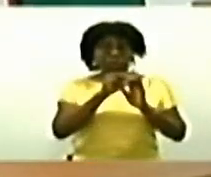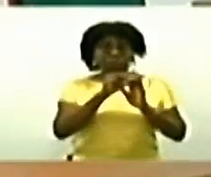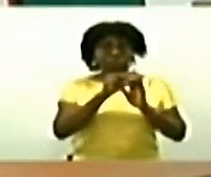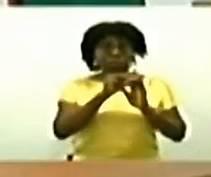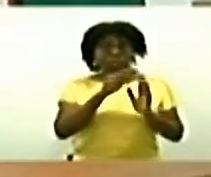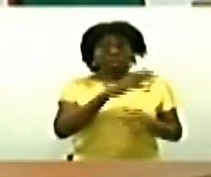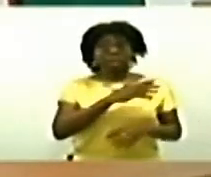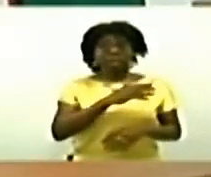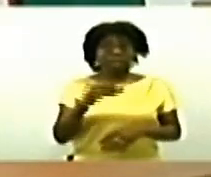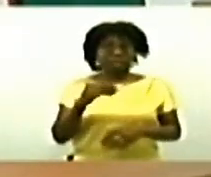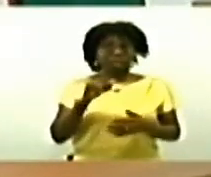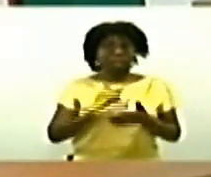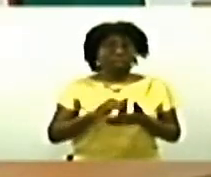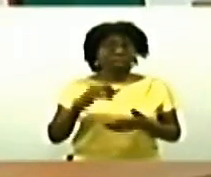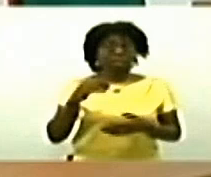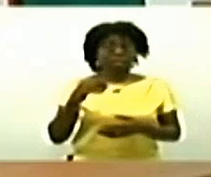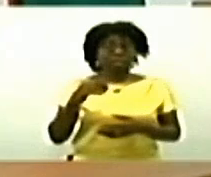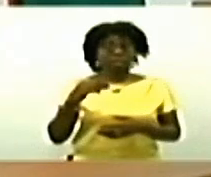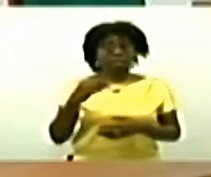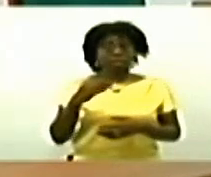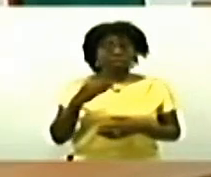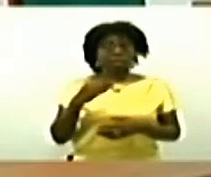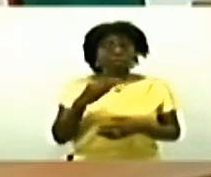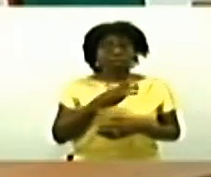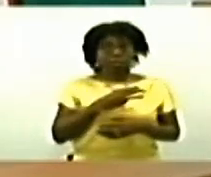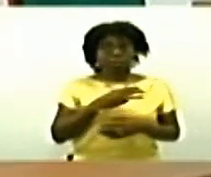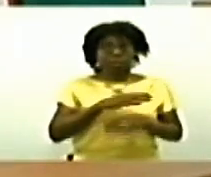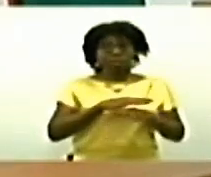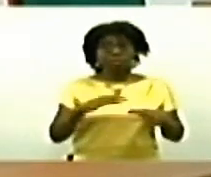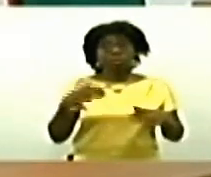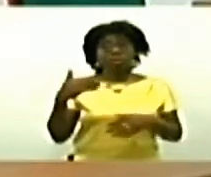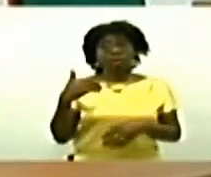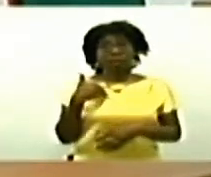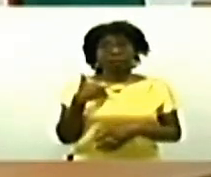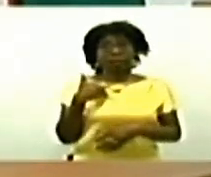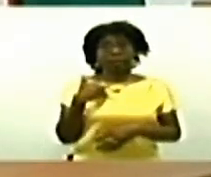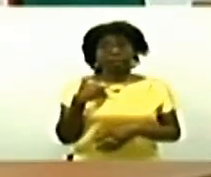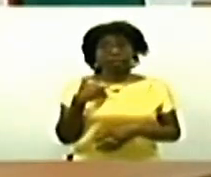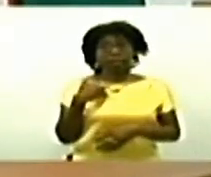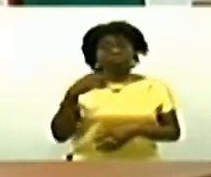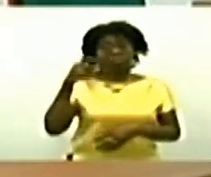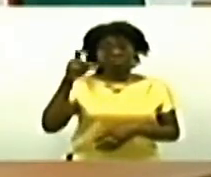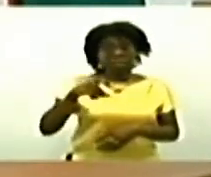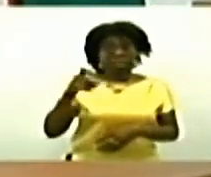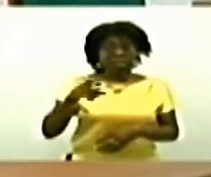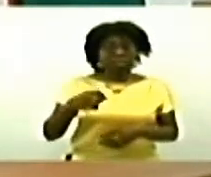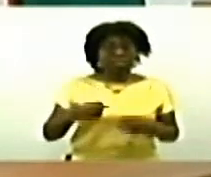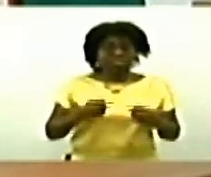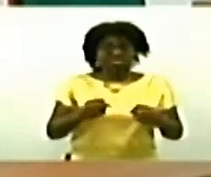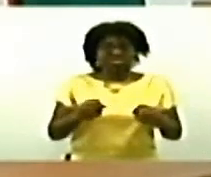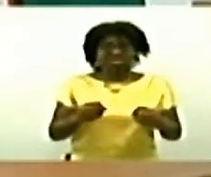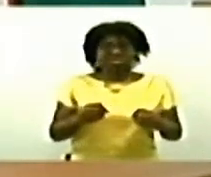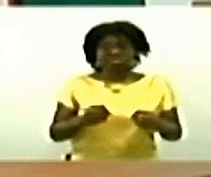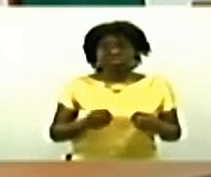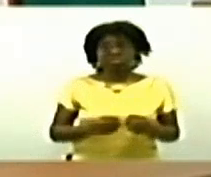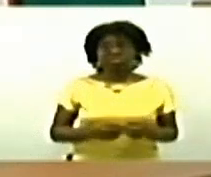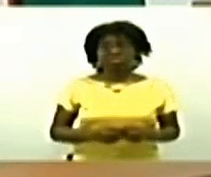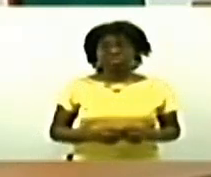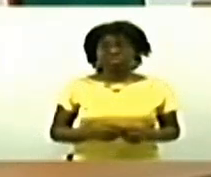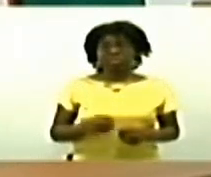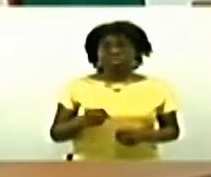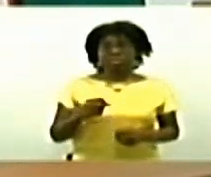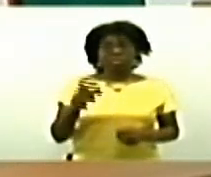and that we take wardens who don't have the necessary robustness. I